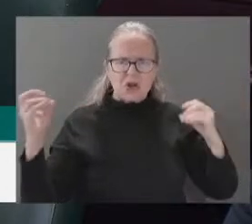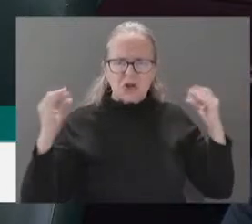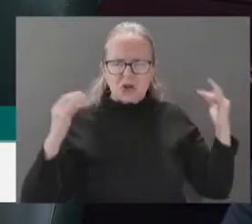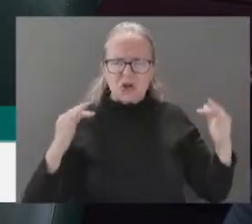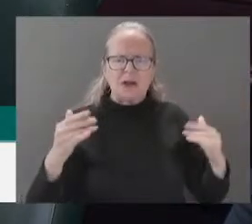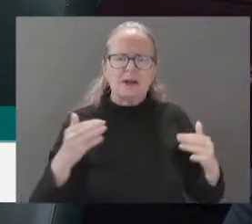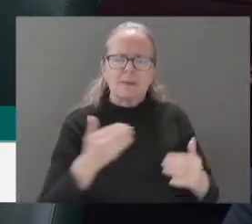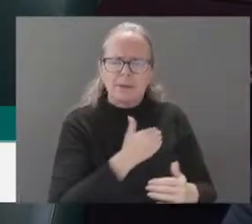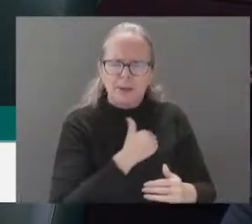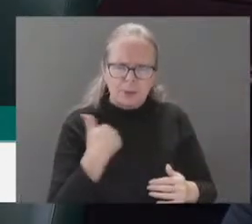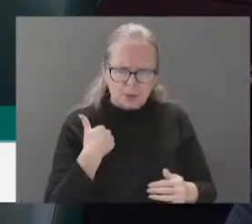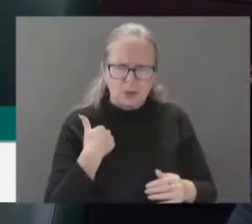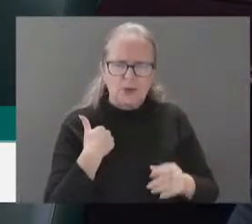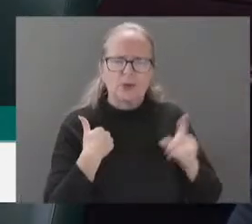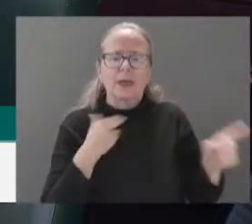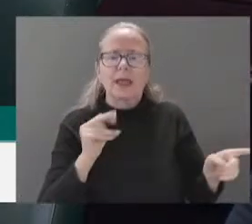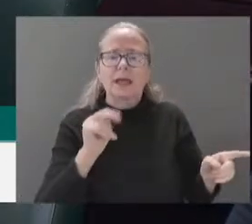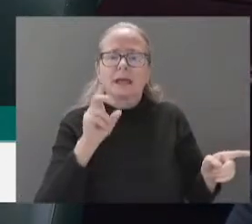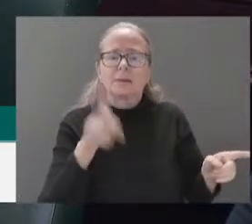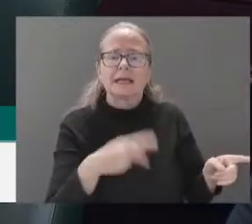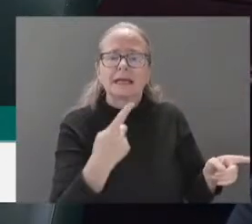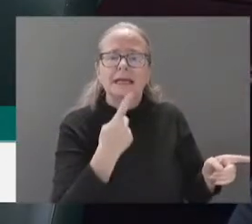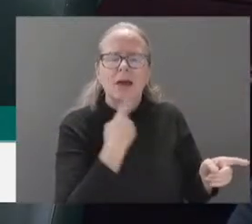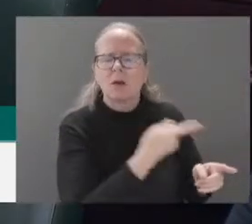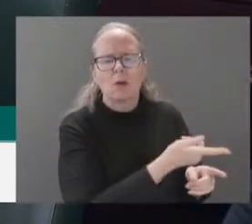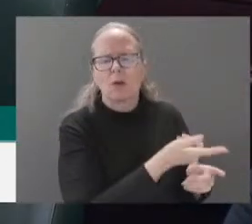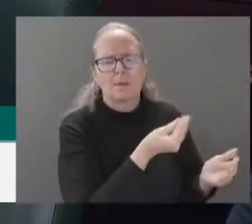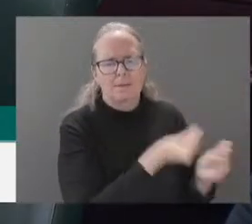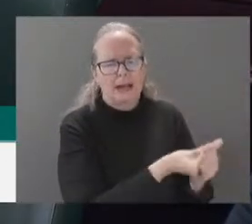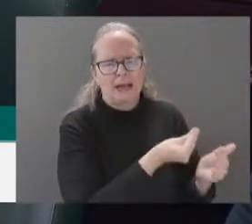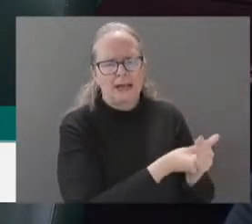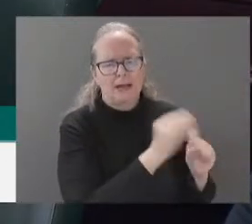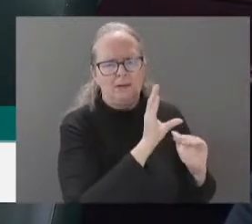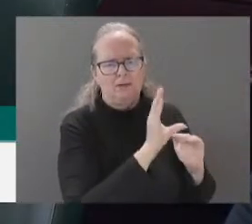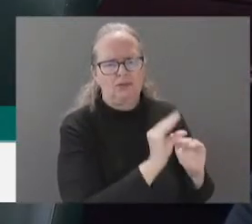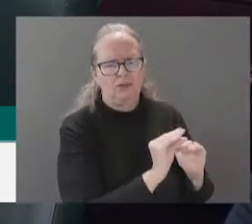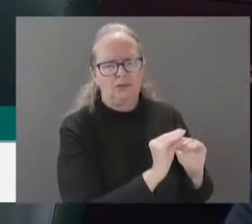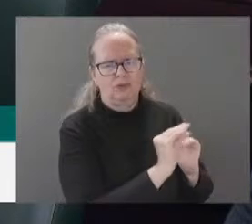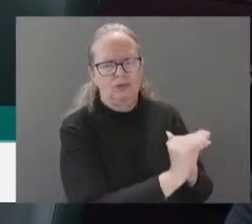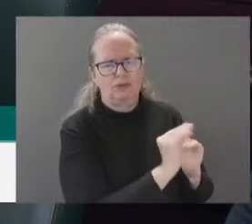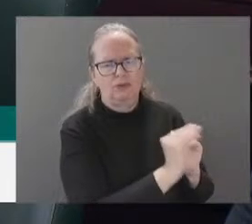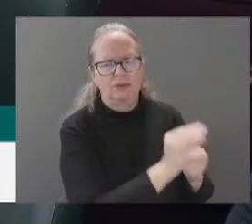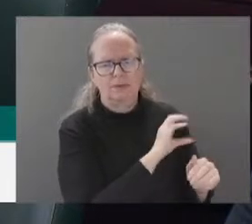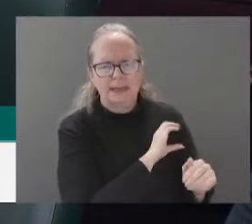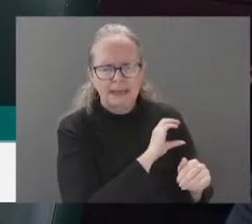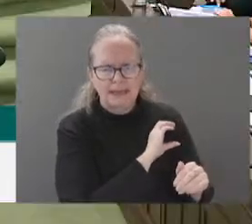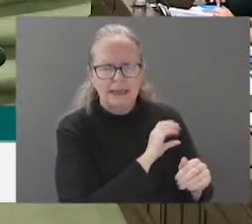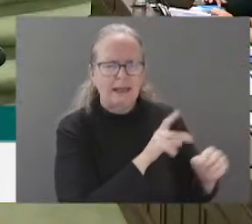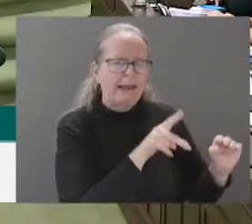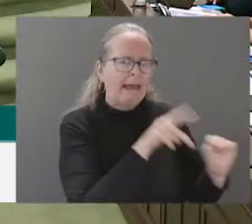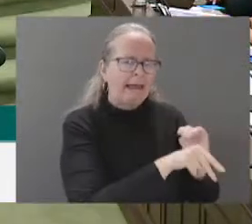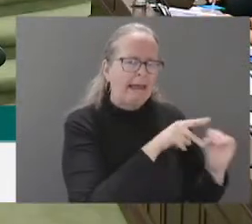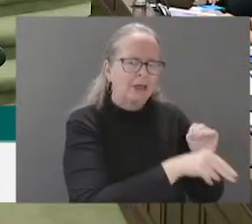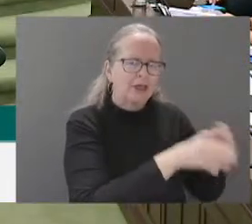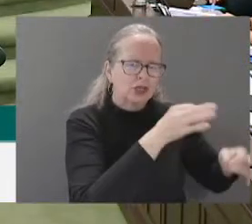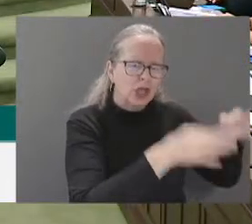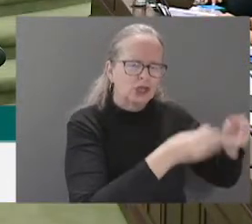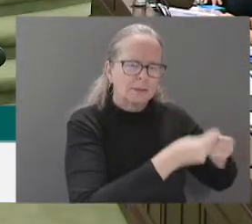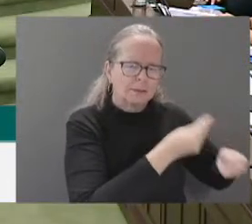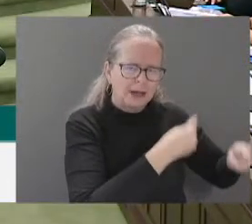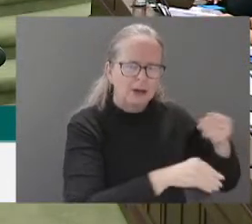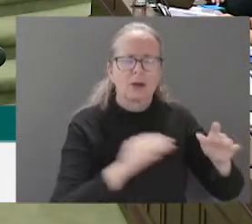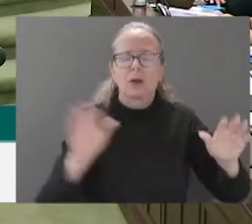members advocated for cutting criminal justice budgets but who can blame them for deflection and reflection order order